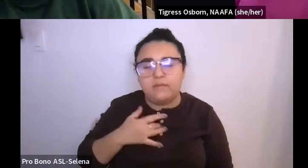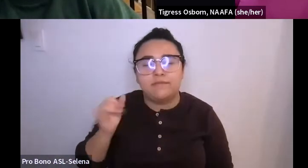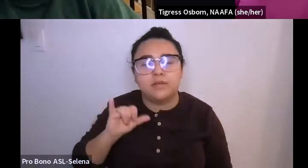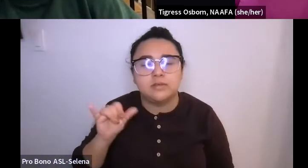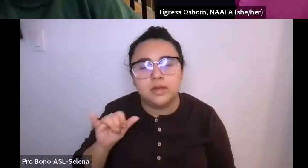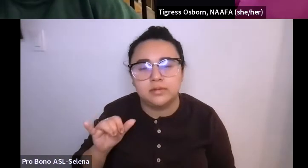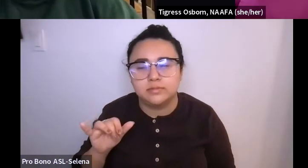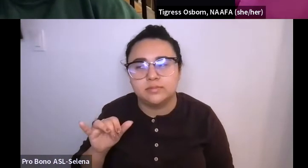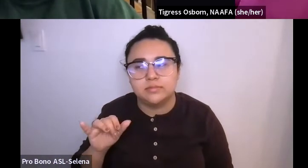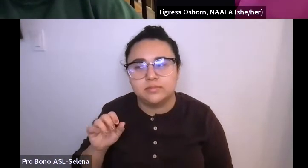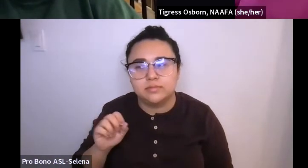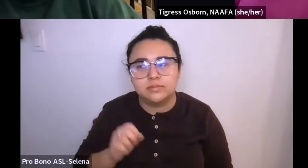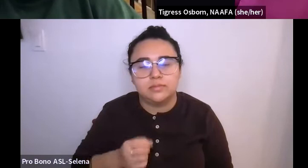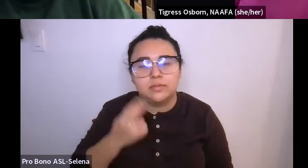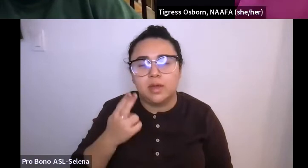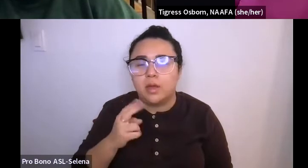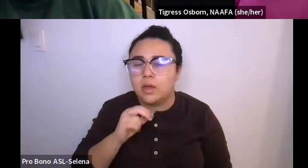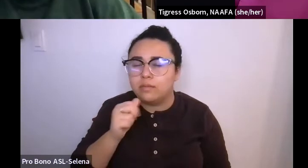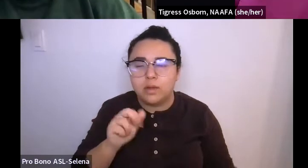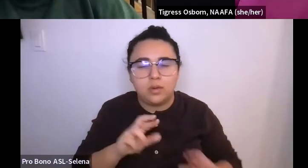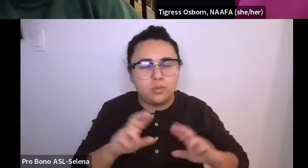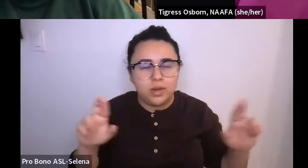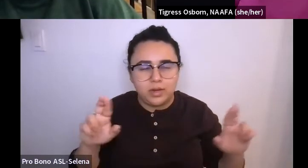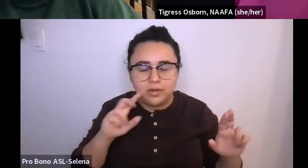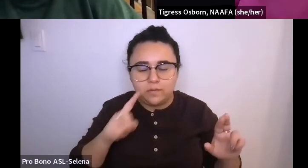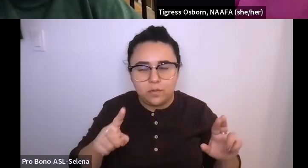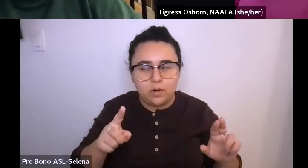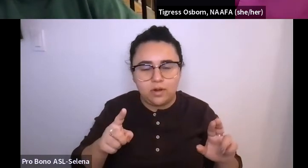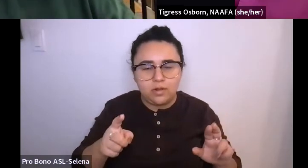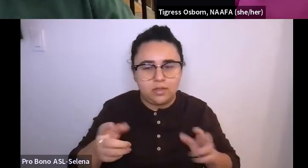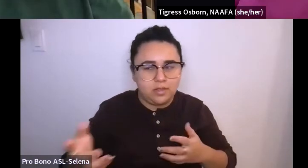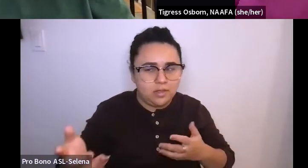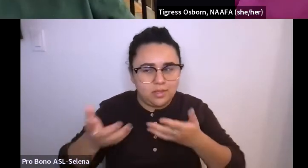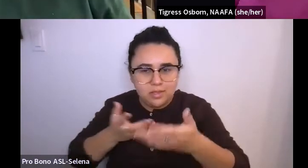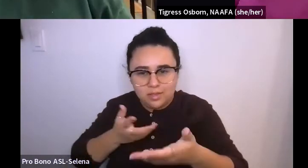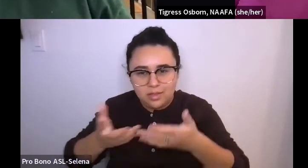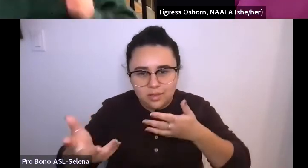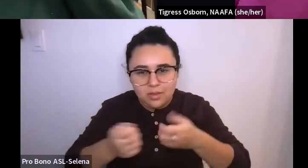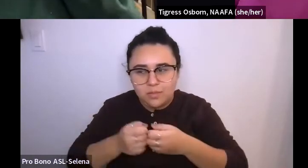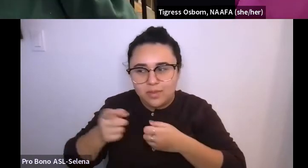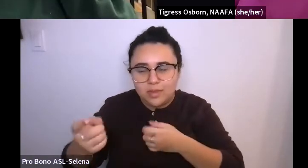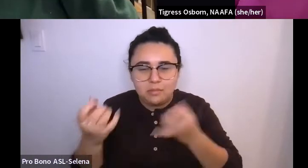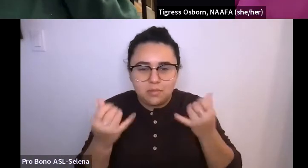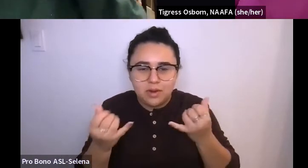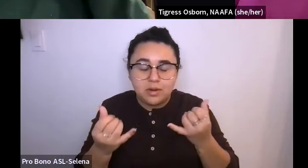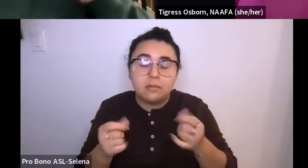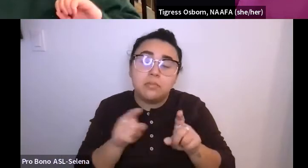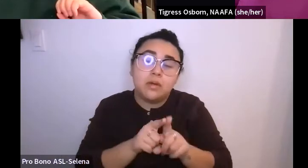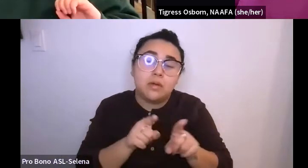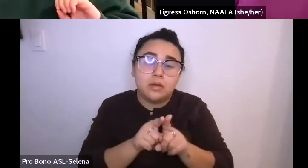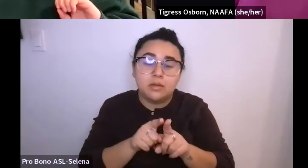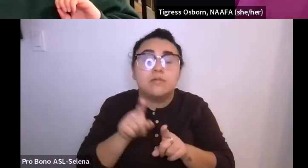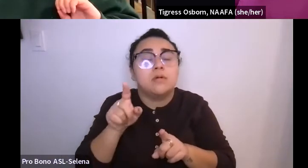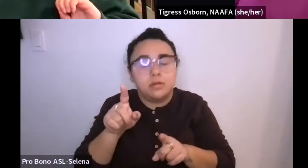like, oh, I wasn't really prepared to carry this right now. Right. Those, but also I did a